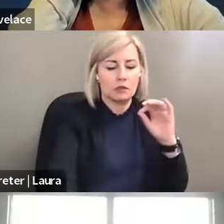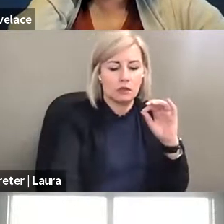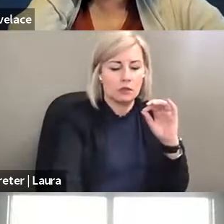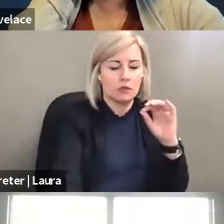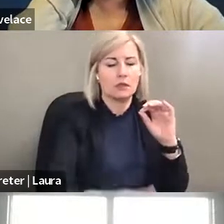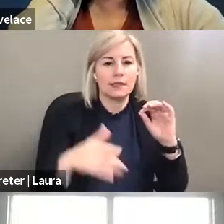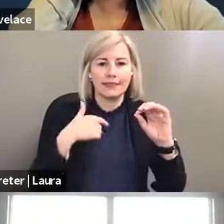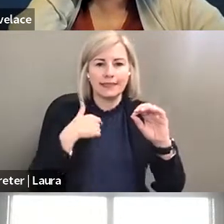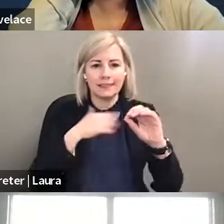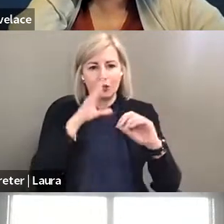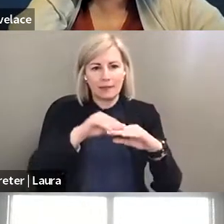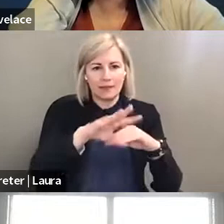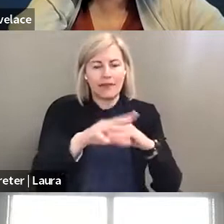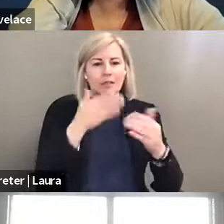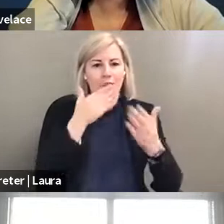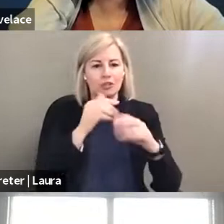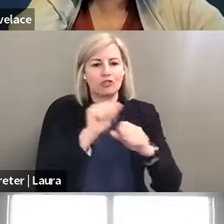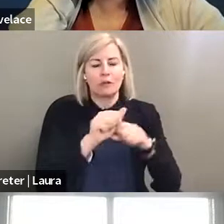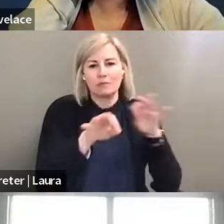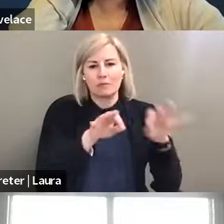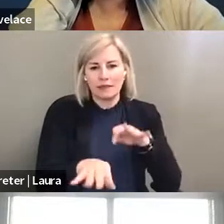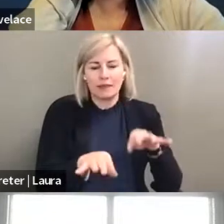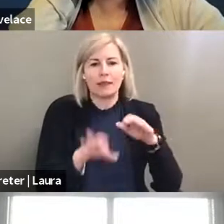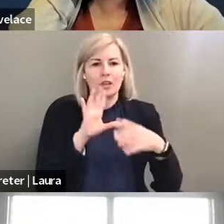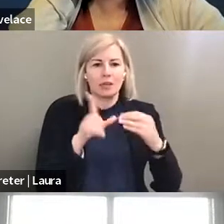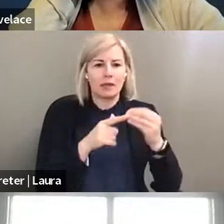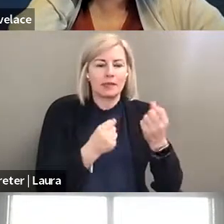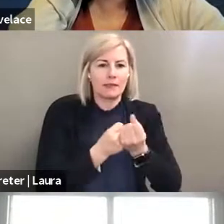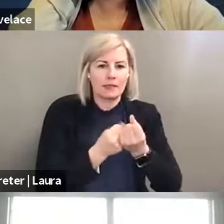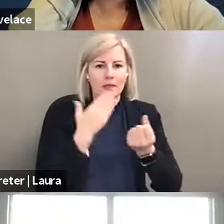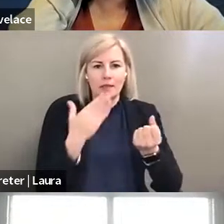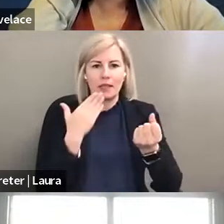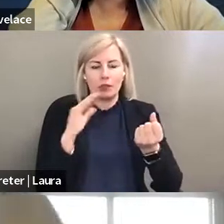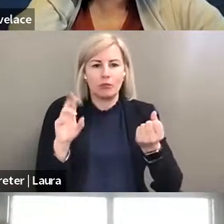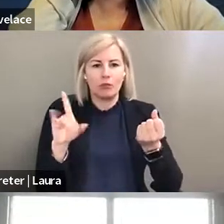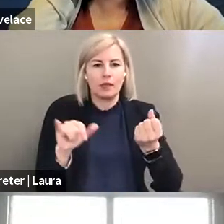and has done a great job kind of explaining that and talking about his advocacy. So thank you, Brady.